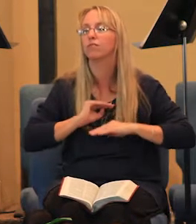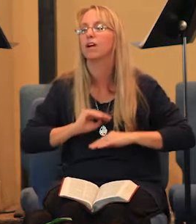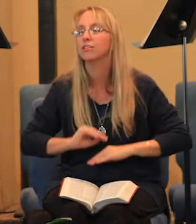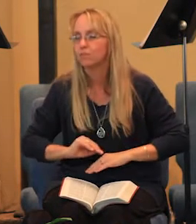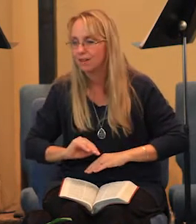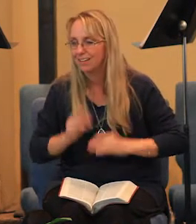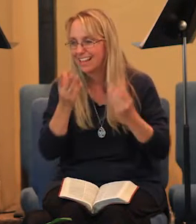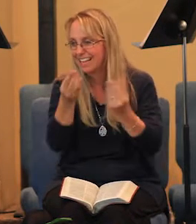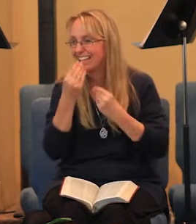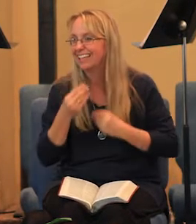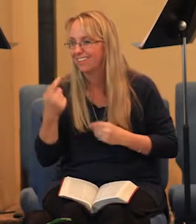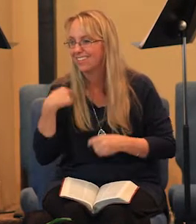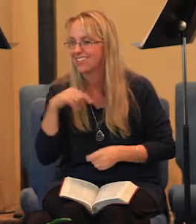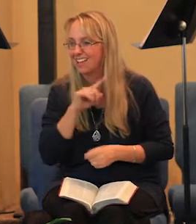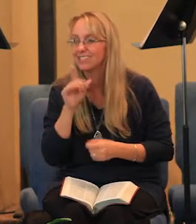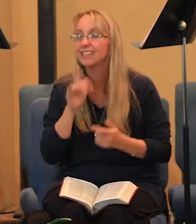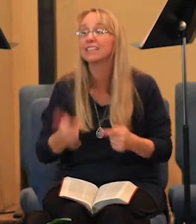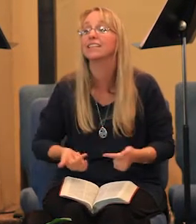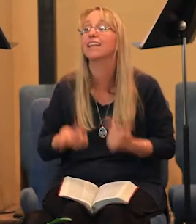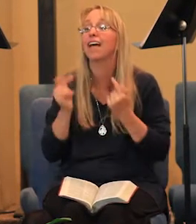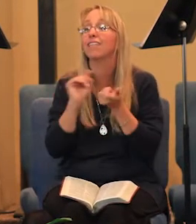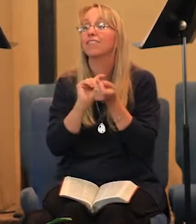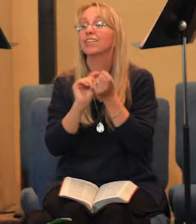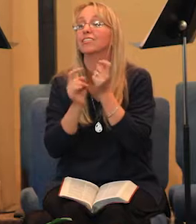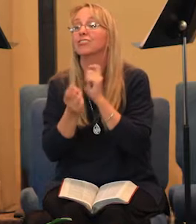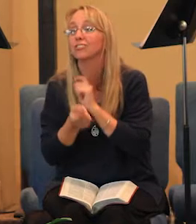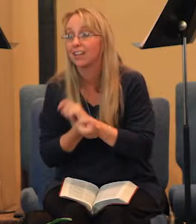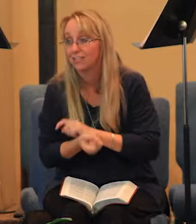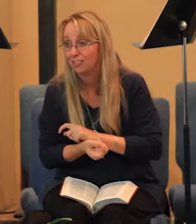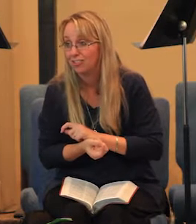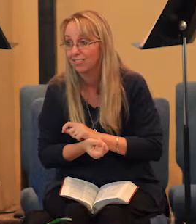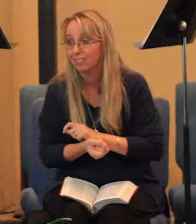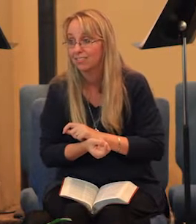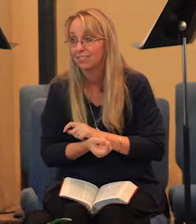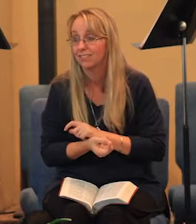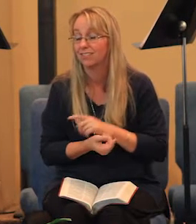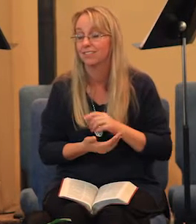us is life-changing.